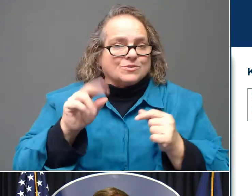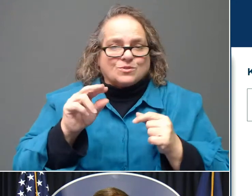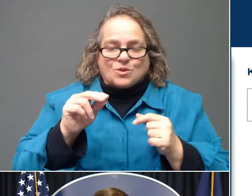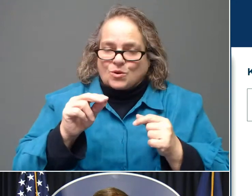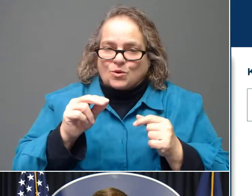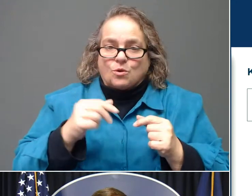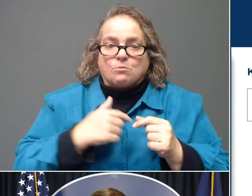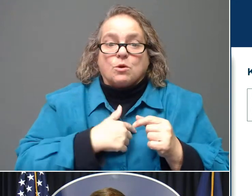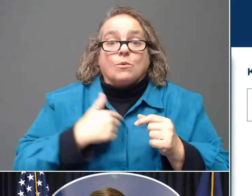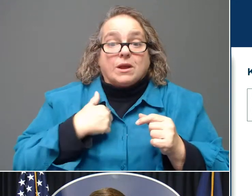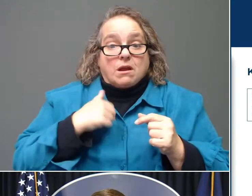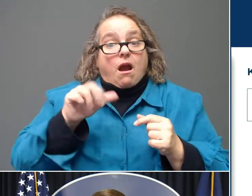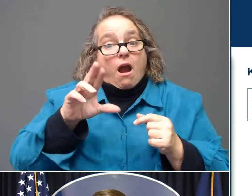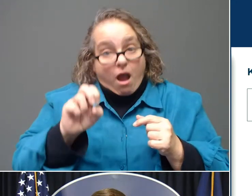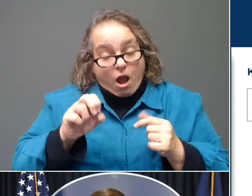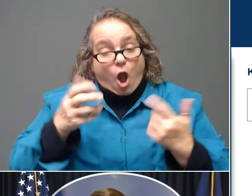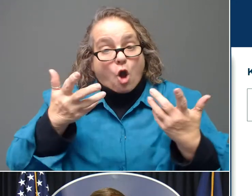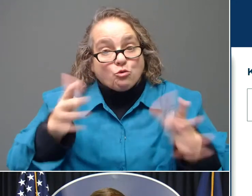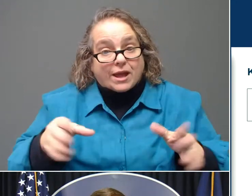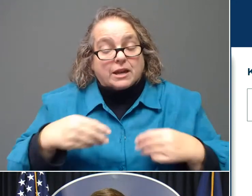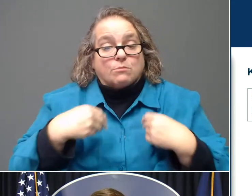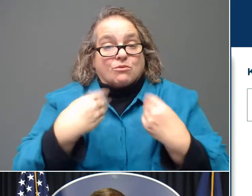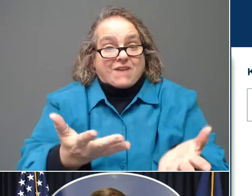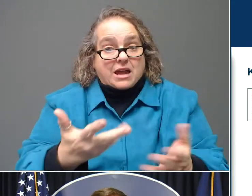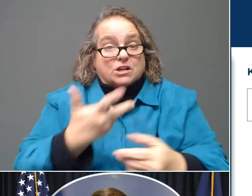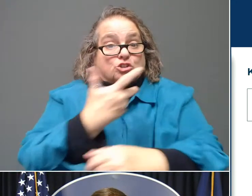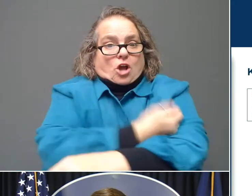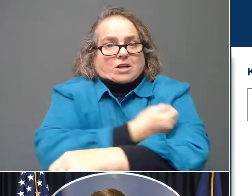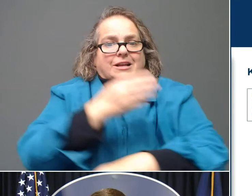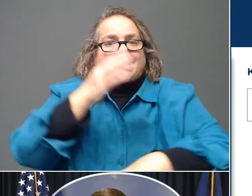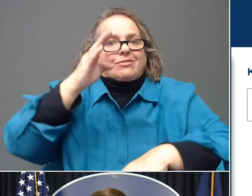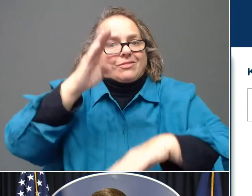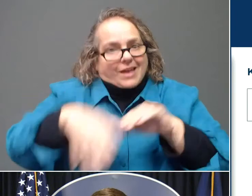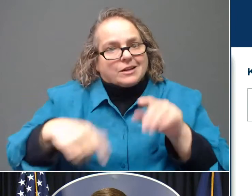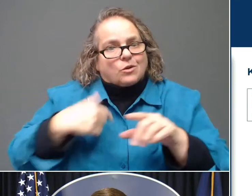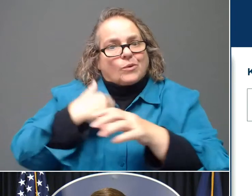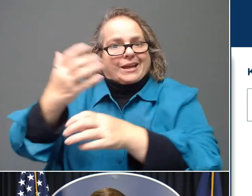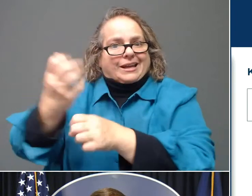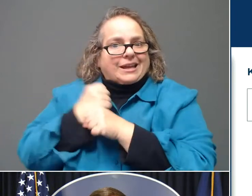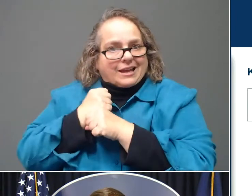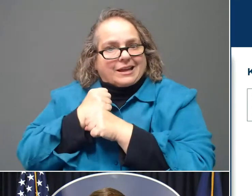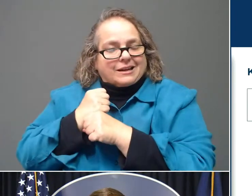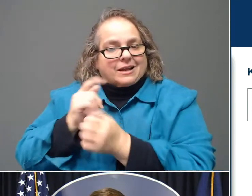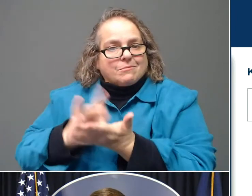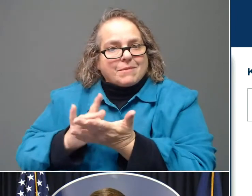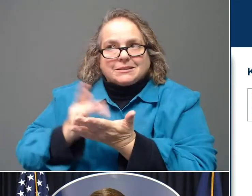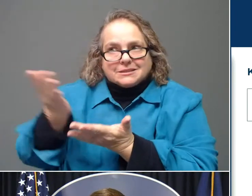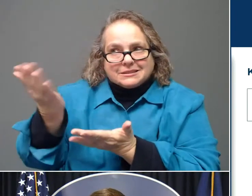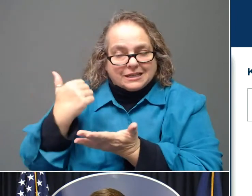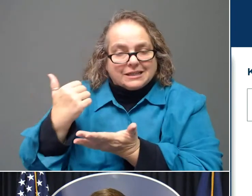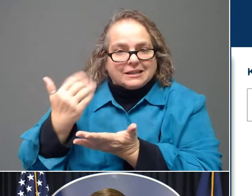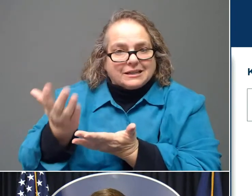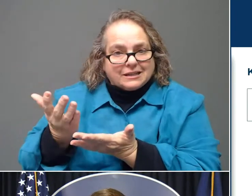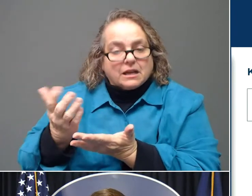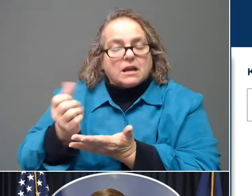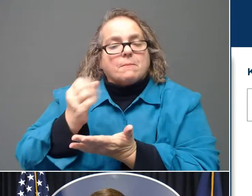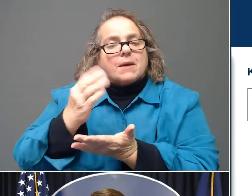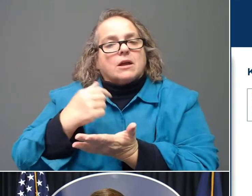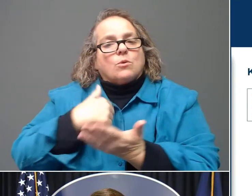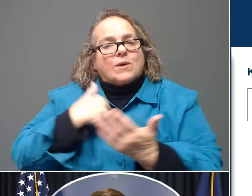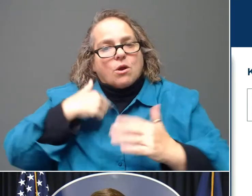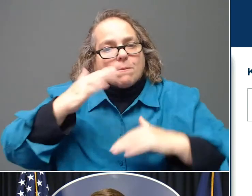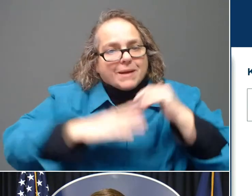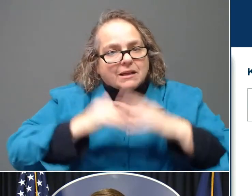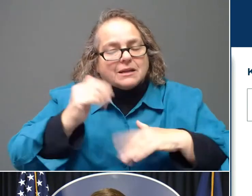than we have supply, but a lot of this is the building and the planning for what we hope will be